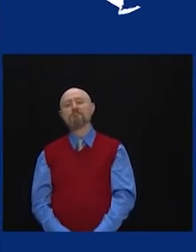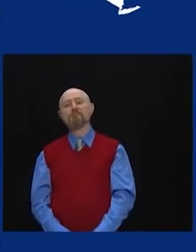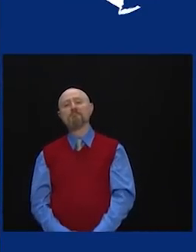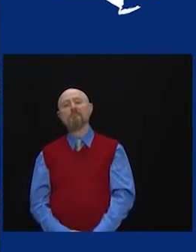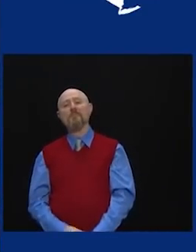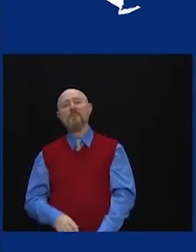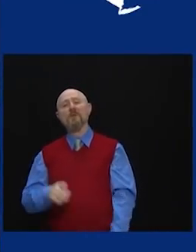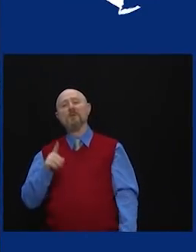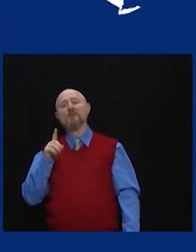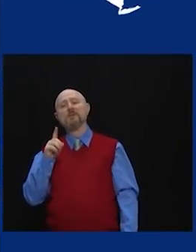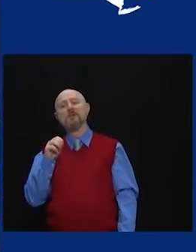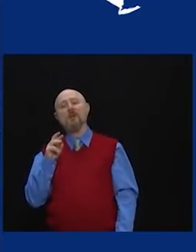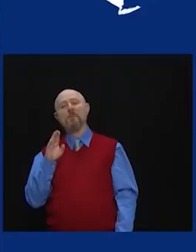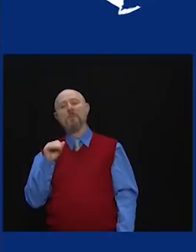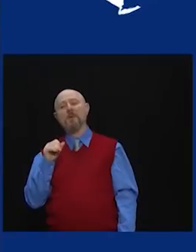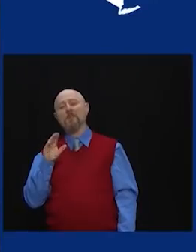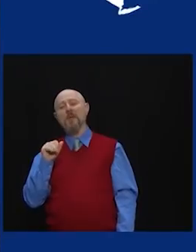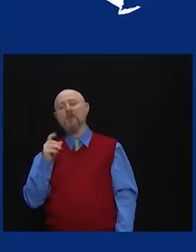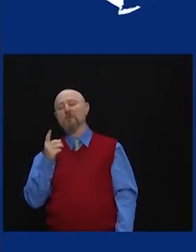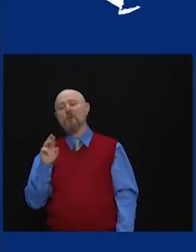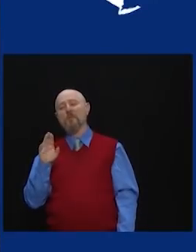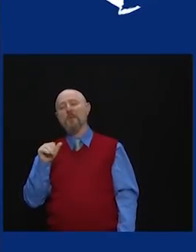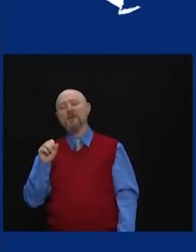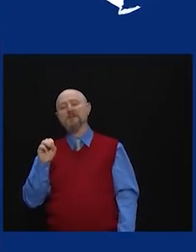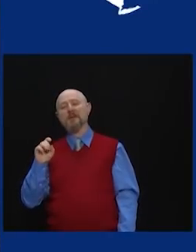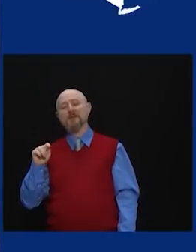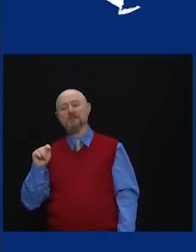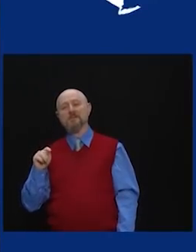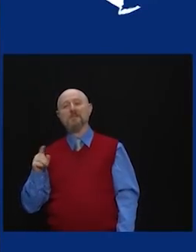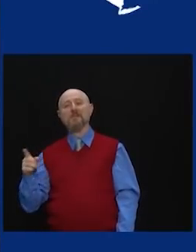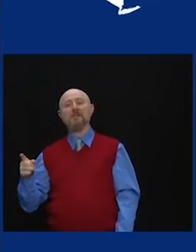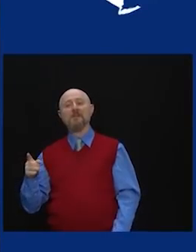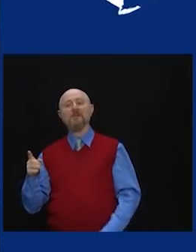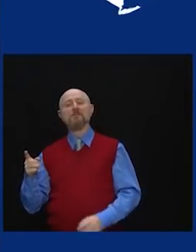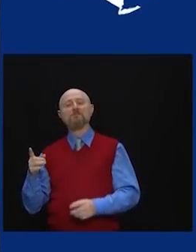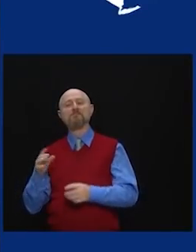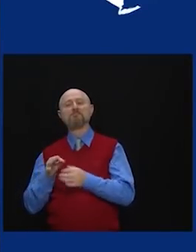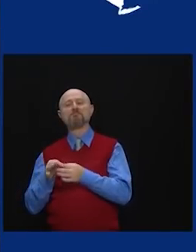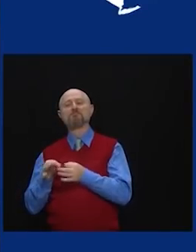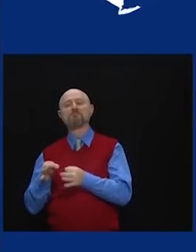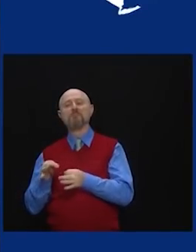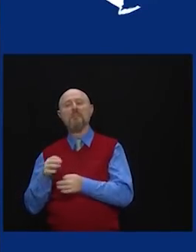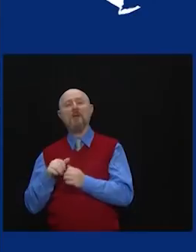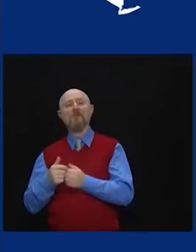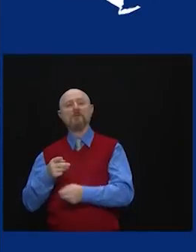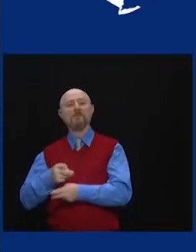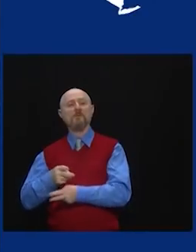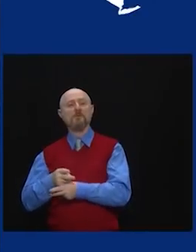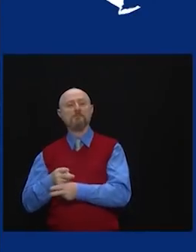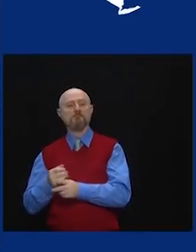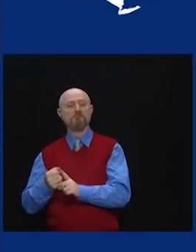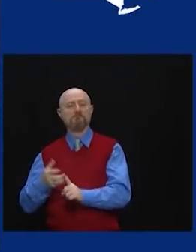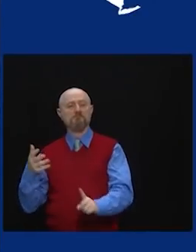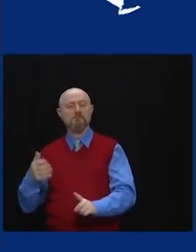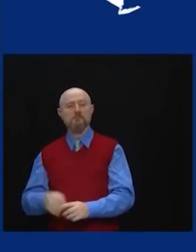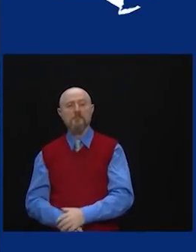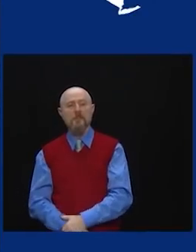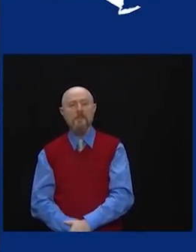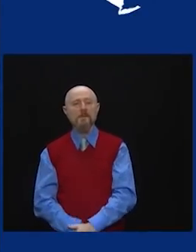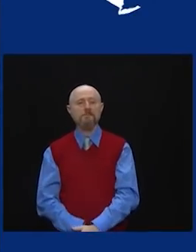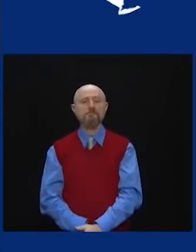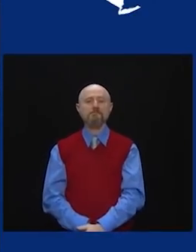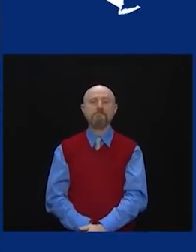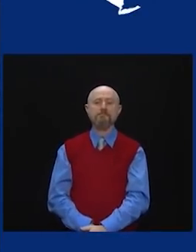that. So Dr. Bassett? Thank you very much, Governor. So as you all know, we've had very limited ability to treat people who